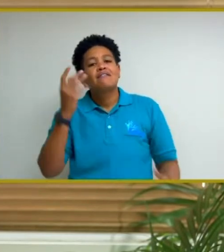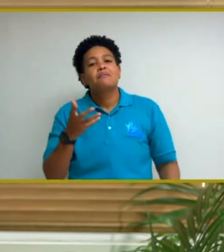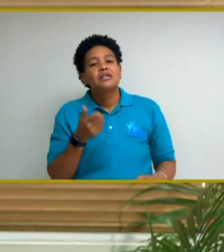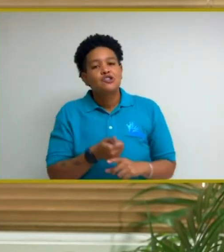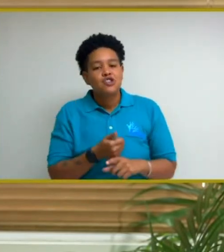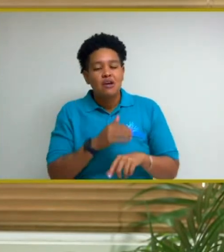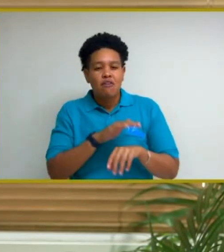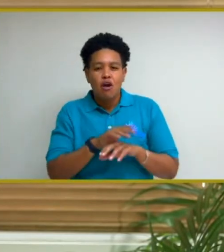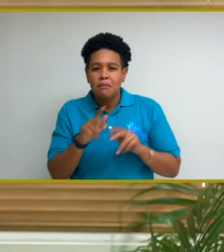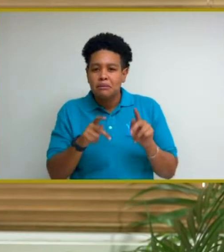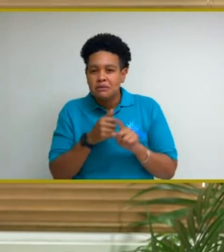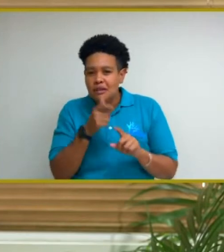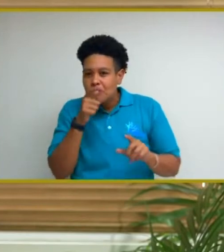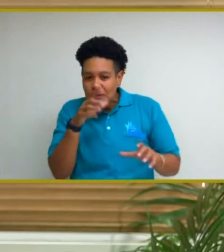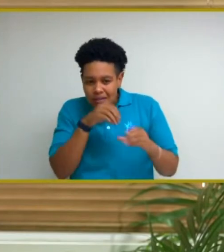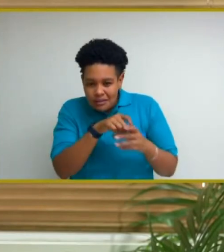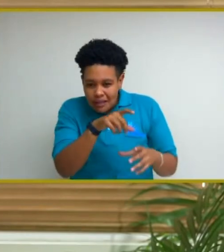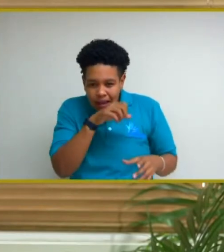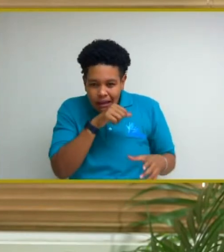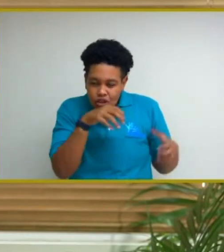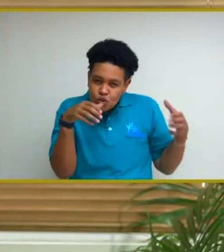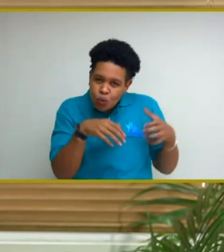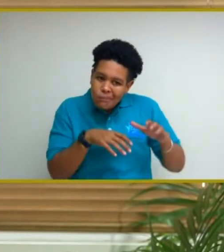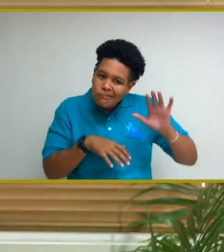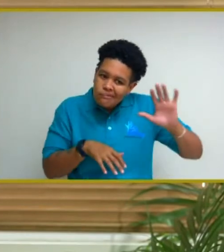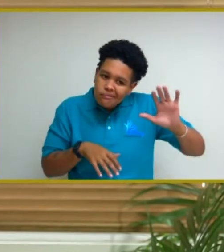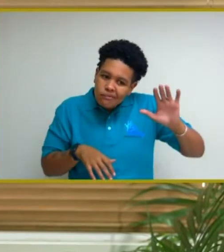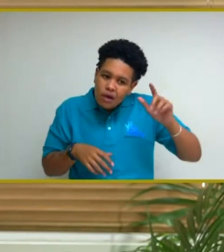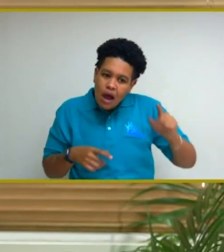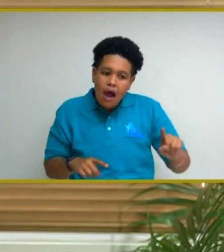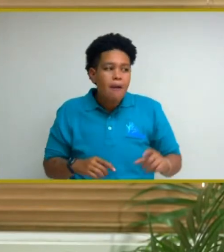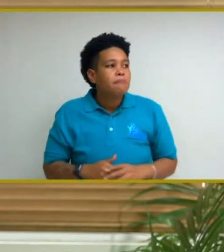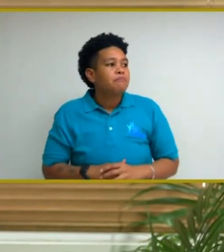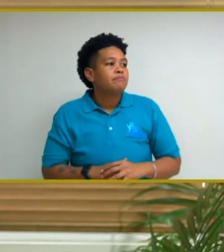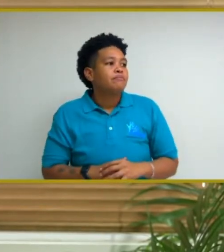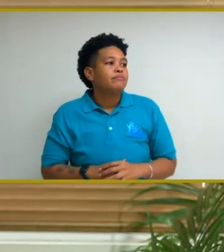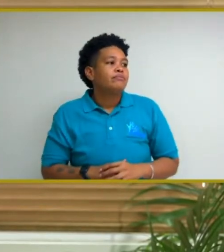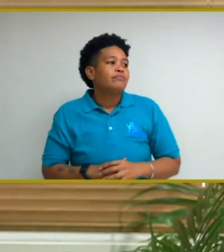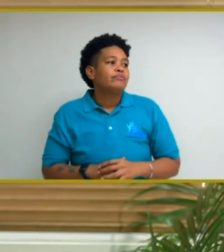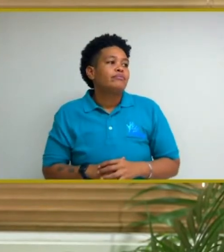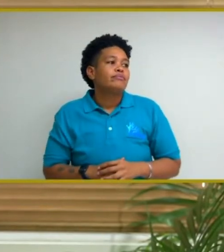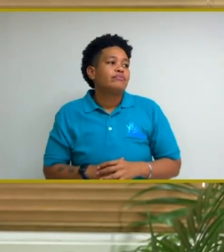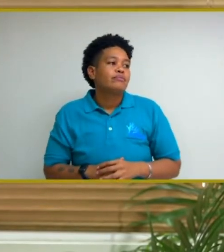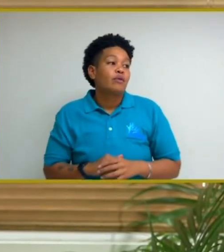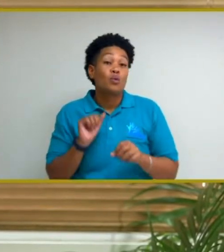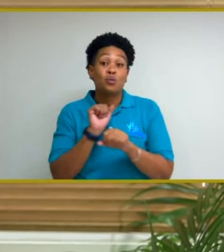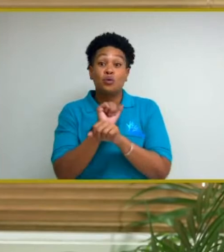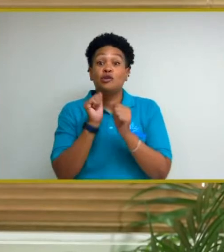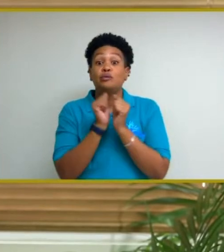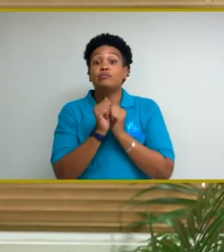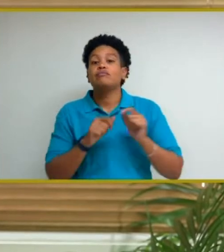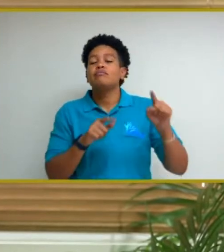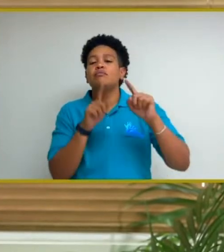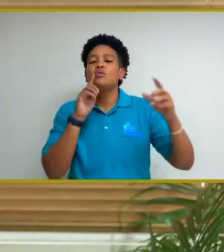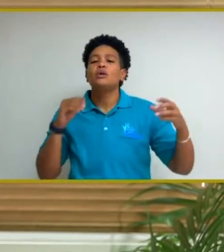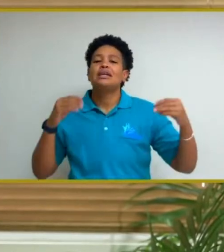on persons who fall in that age cohort, and working with them to give support, whether through town criers